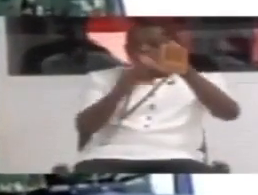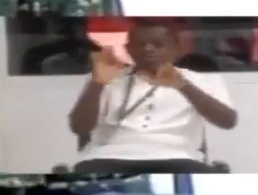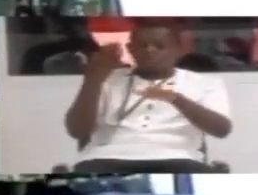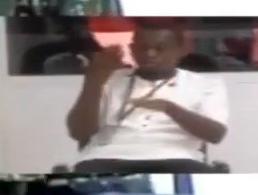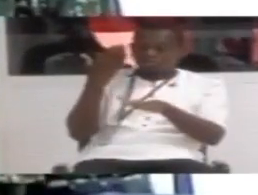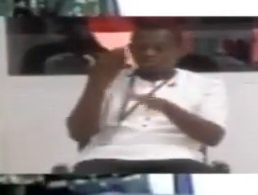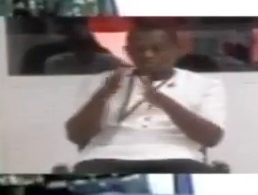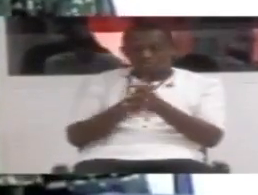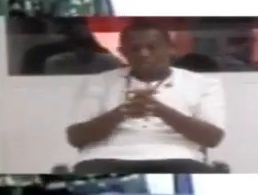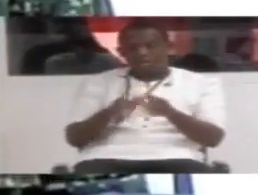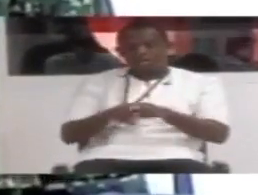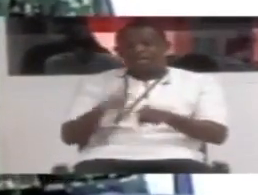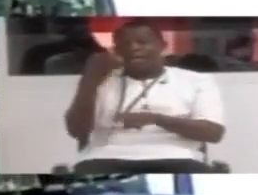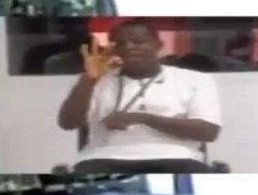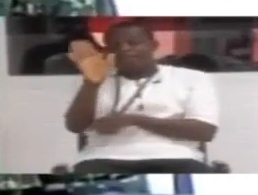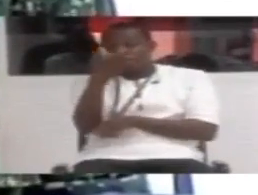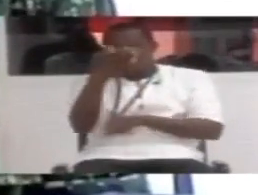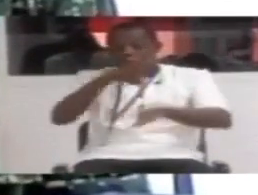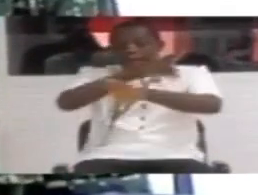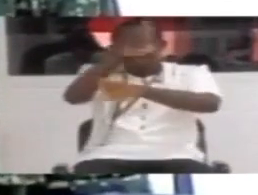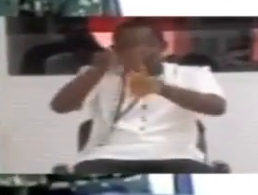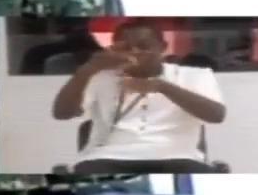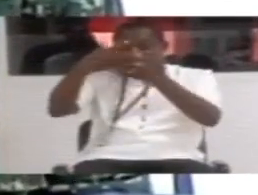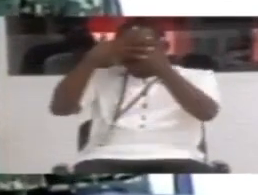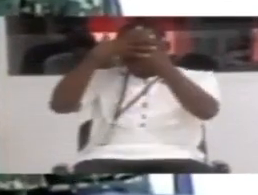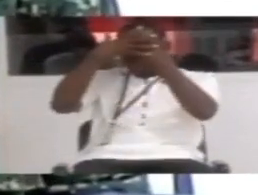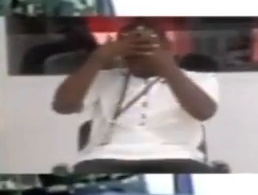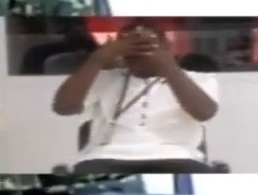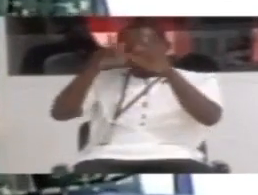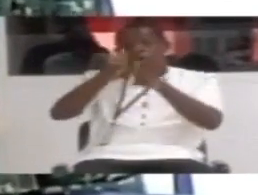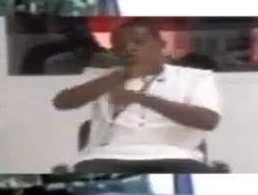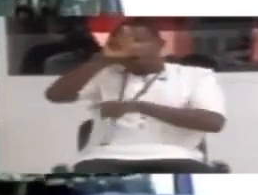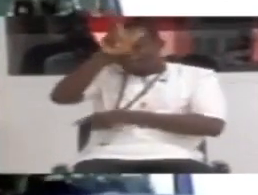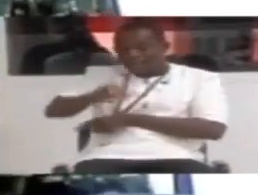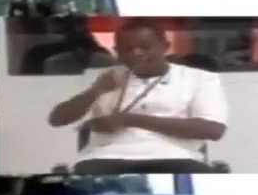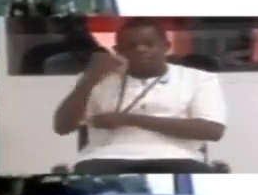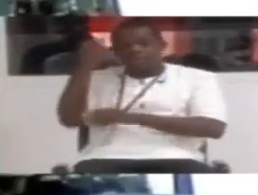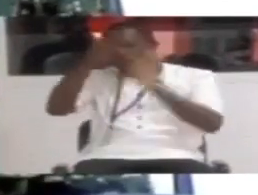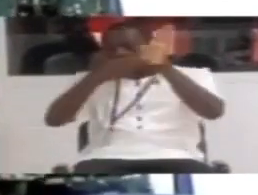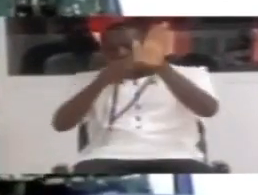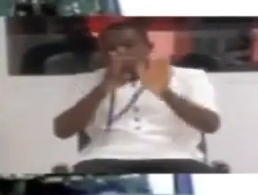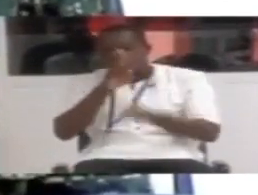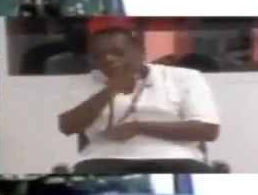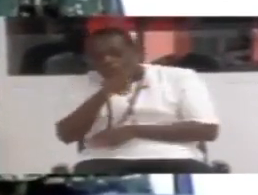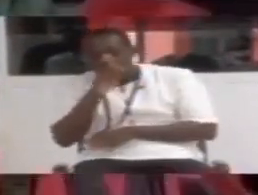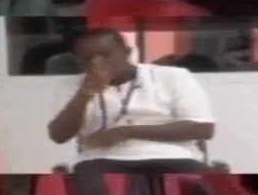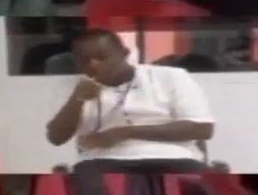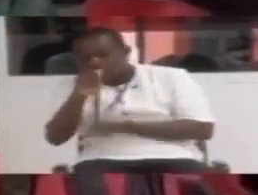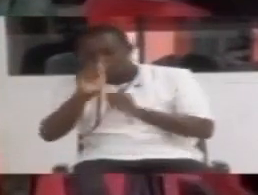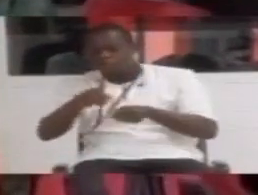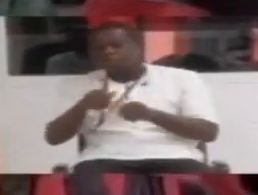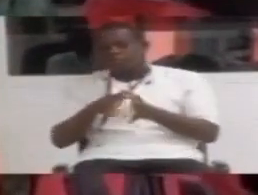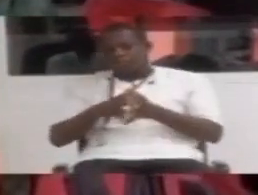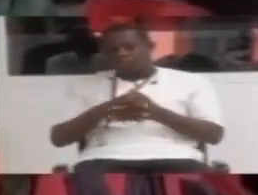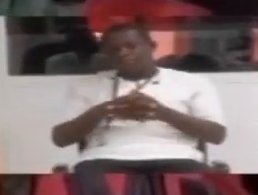moy pour fuñu dem mile 2 buñu xamé ñi ñoy ñan. The reason was so that as we got